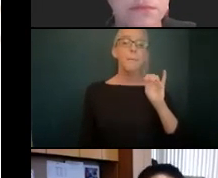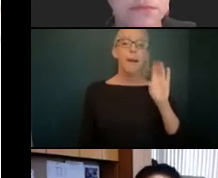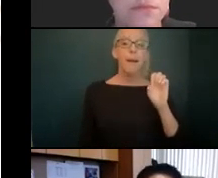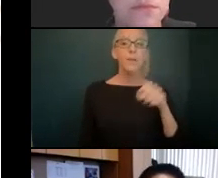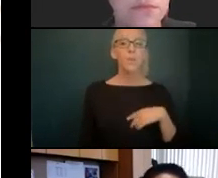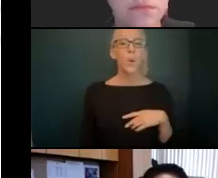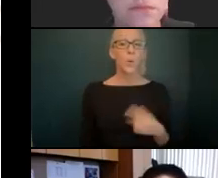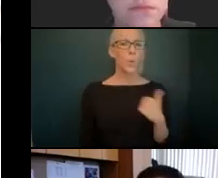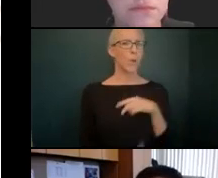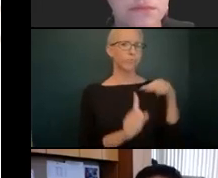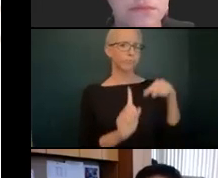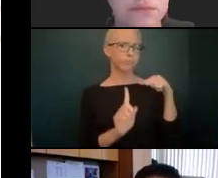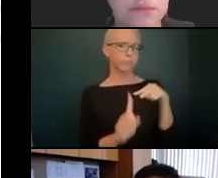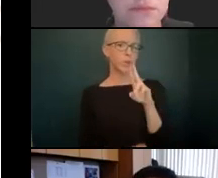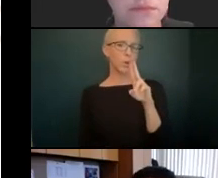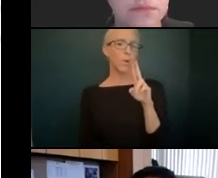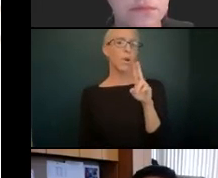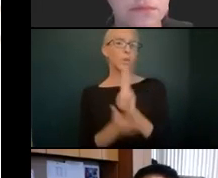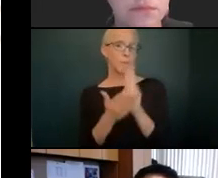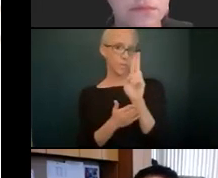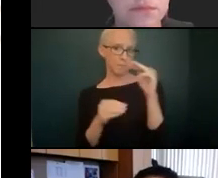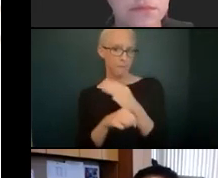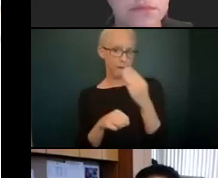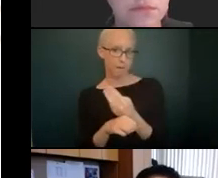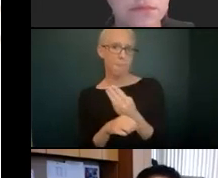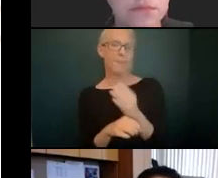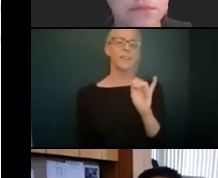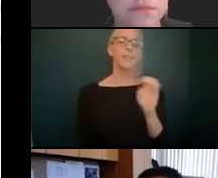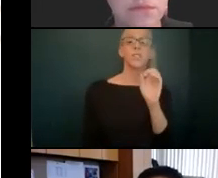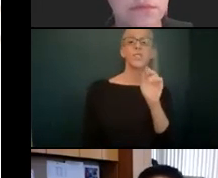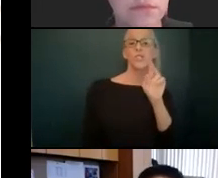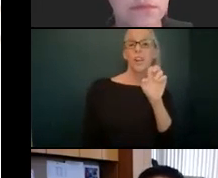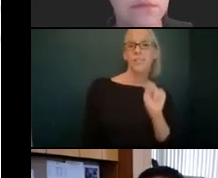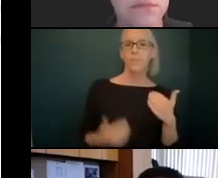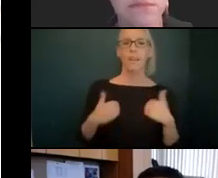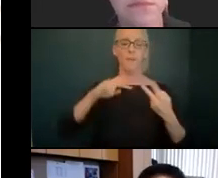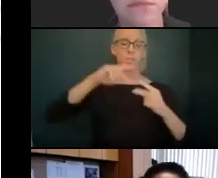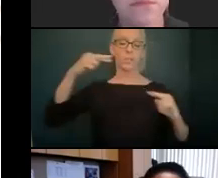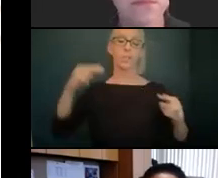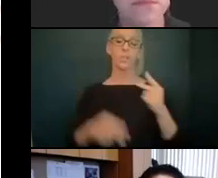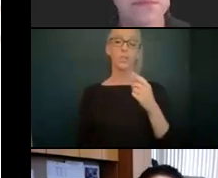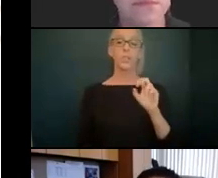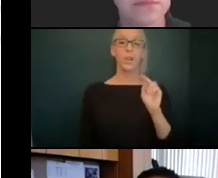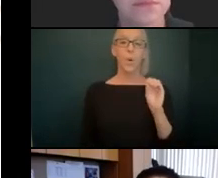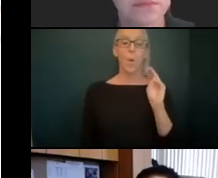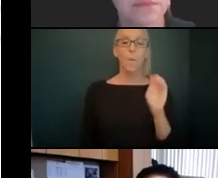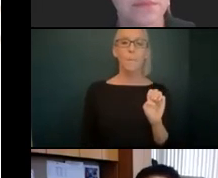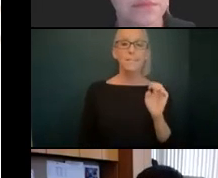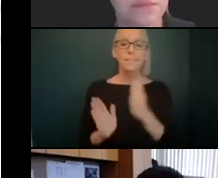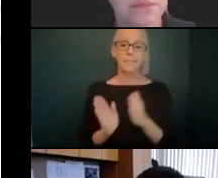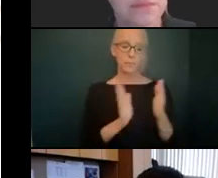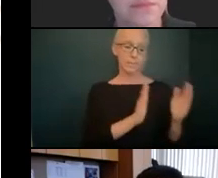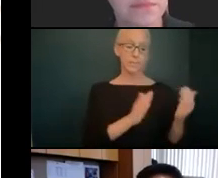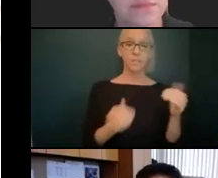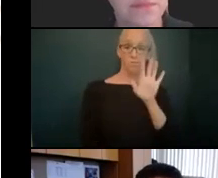both University of Miami Health System and Jackson, and we do genome sequencing to be what type of variant. So this was in